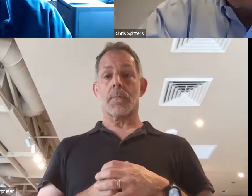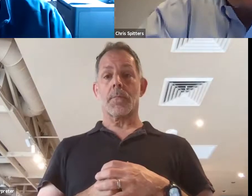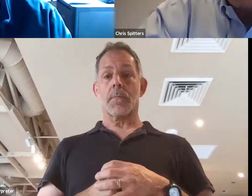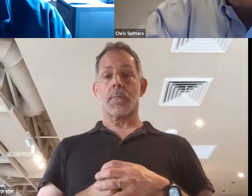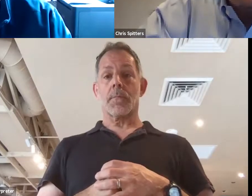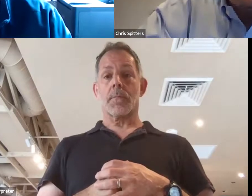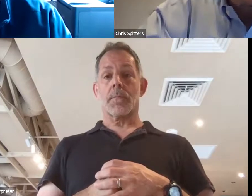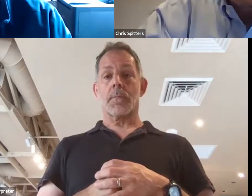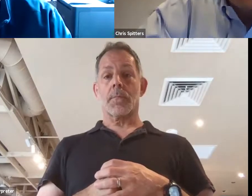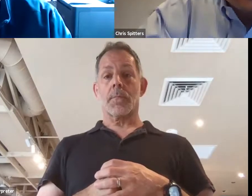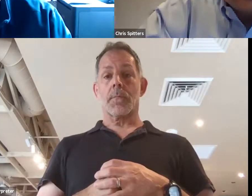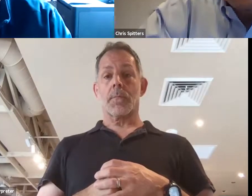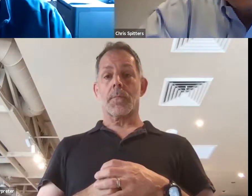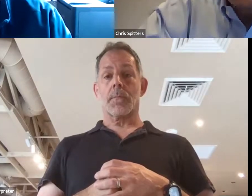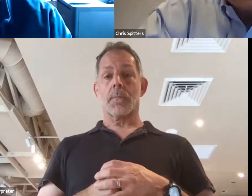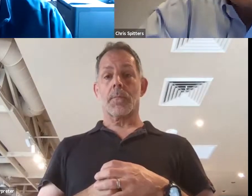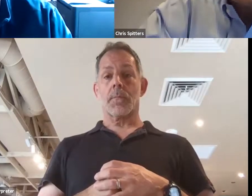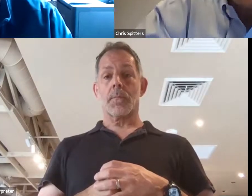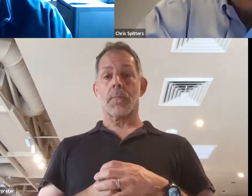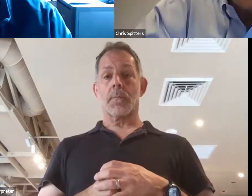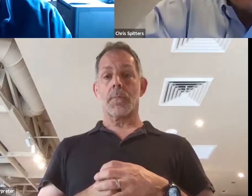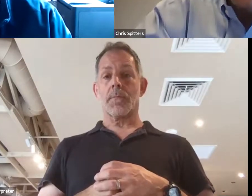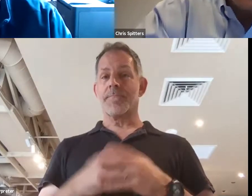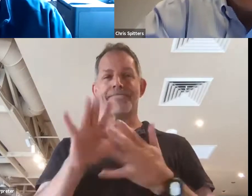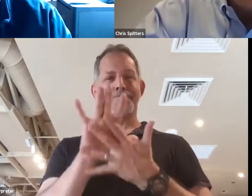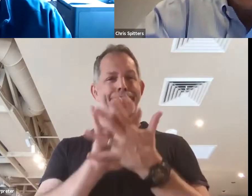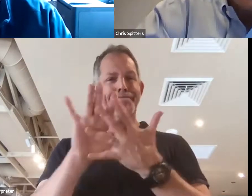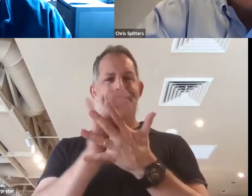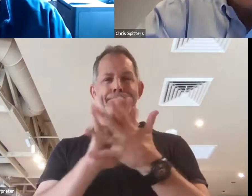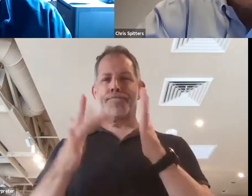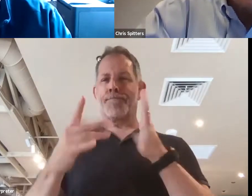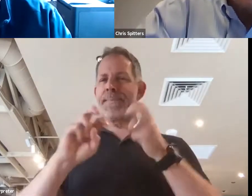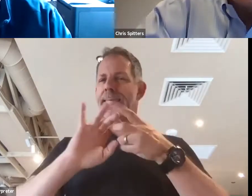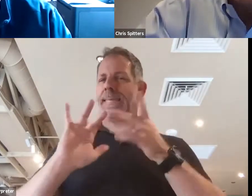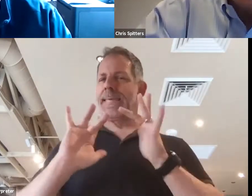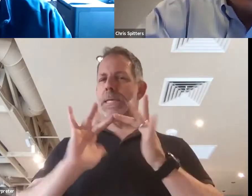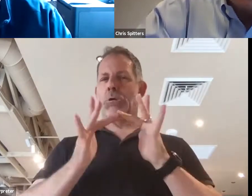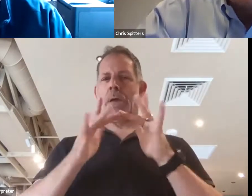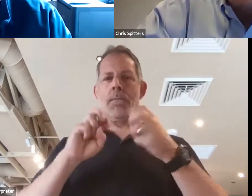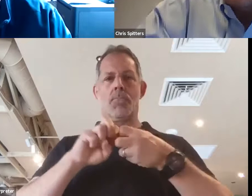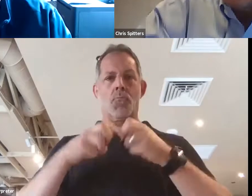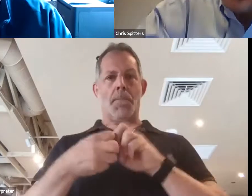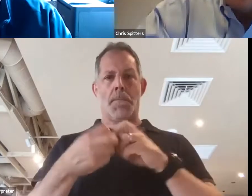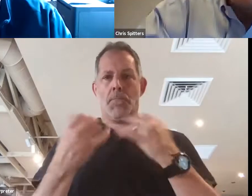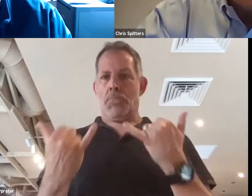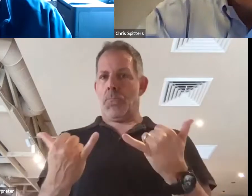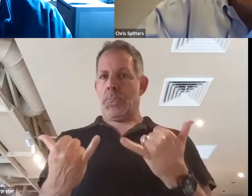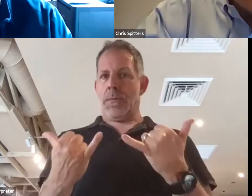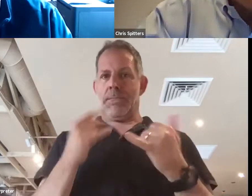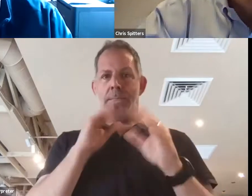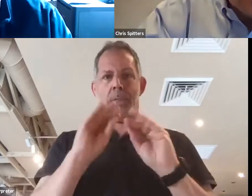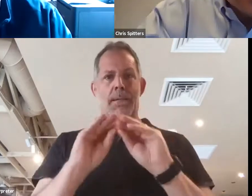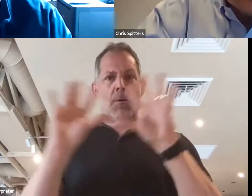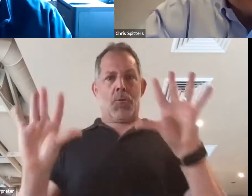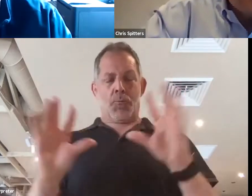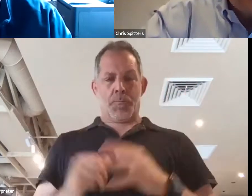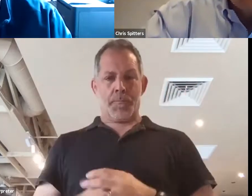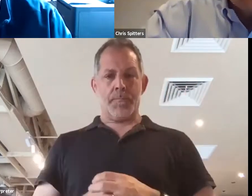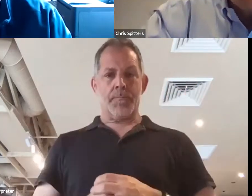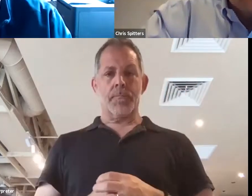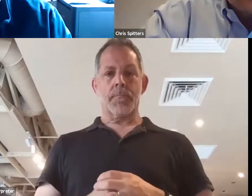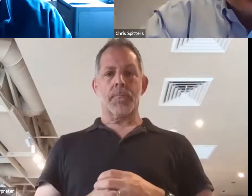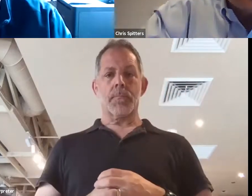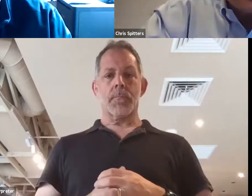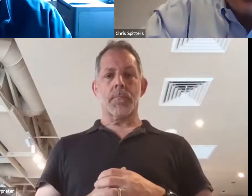far. Locally, we've had some cases in schools, mostly among staff. No outbreaks in any